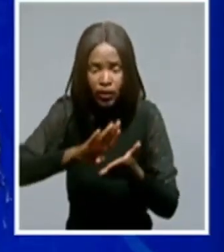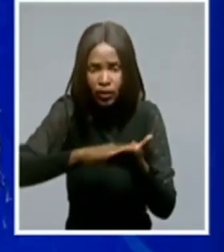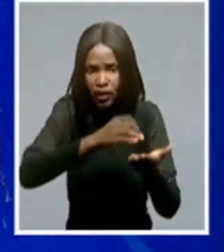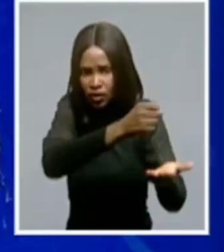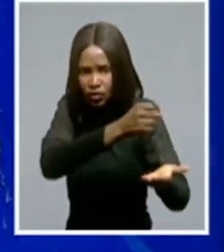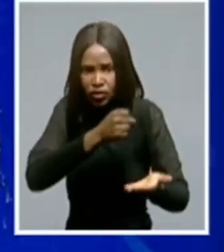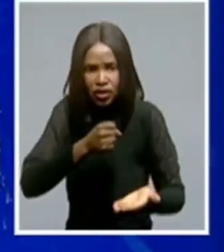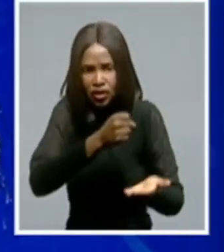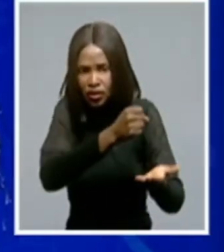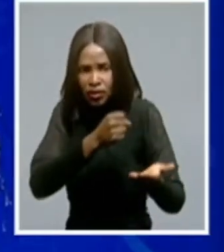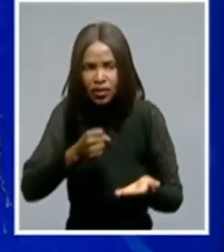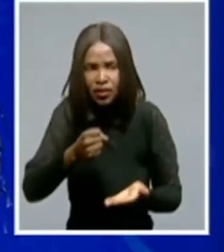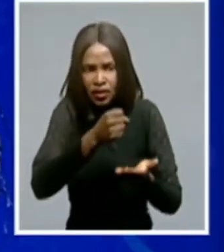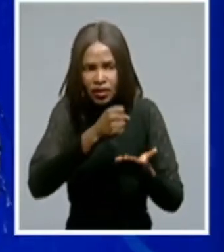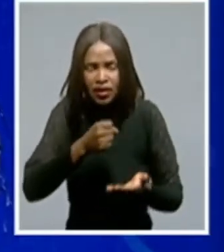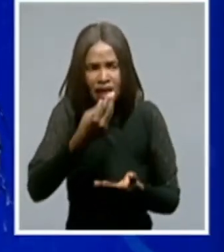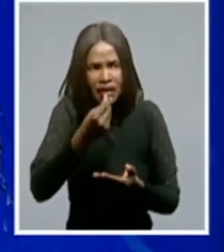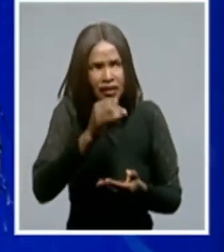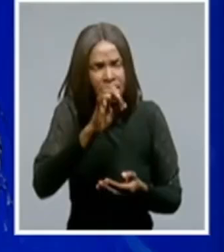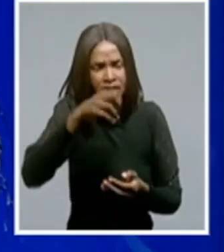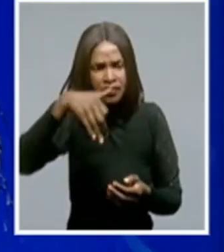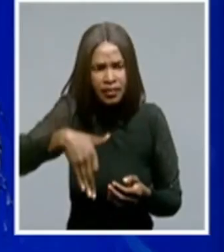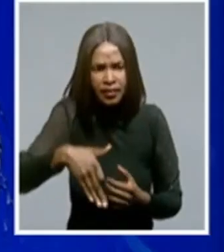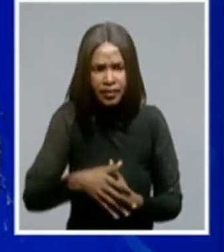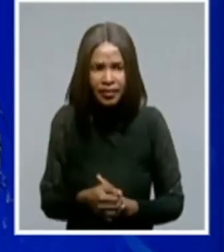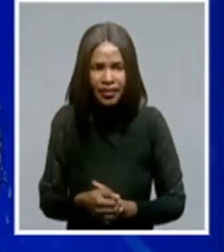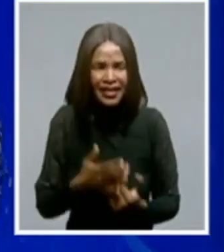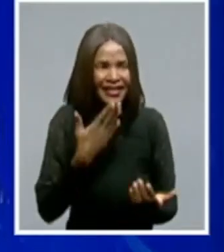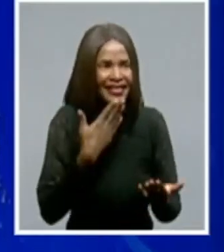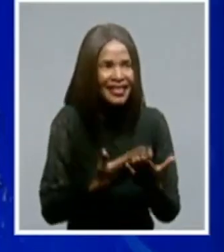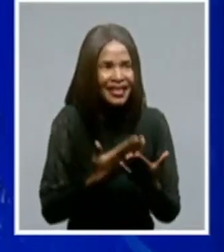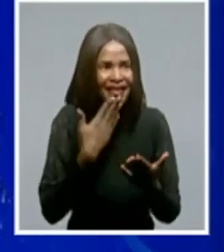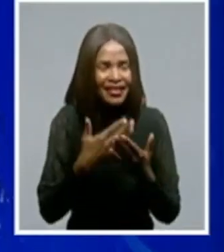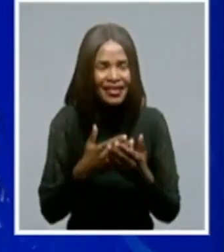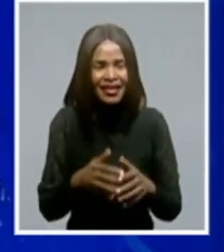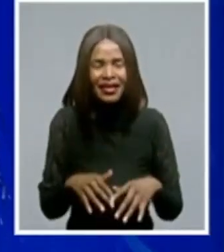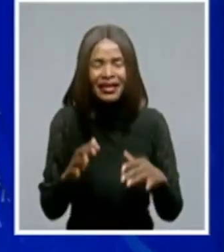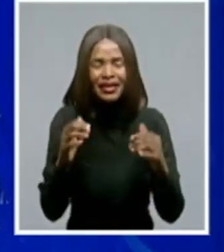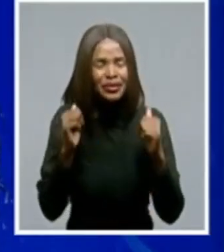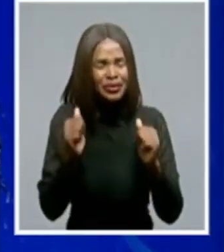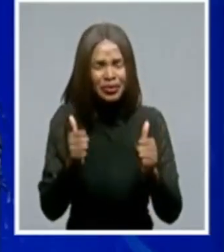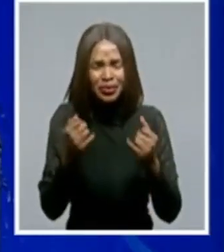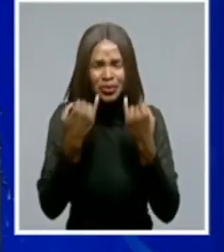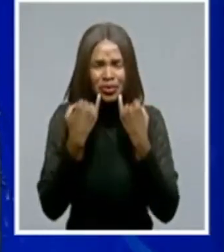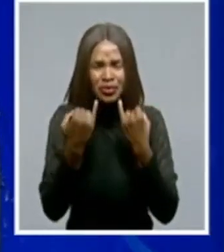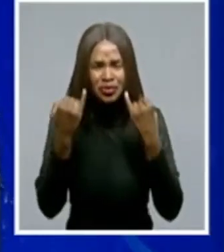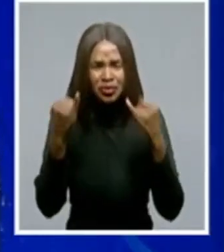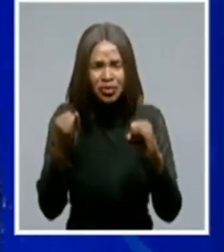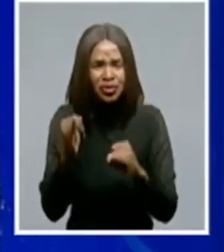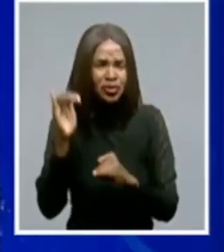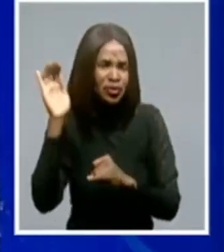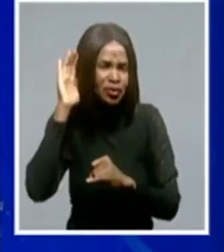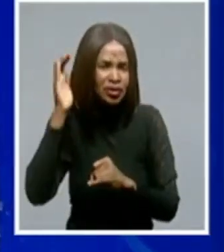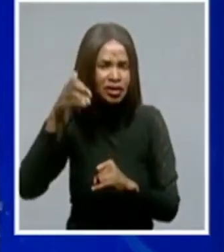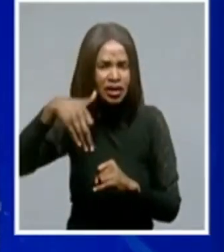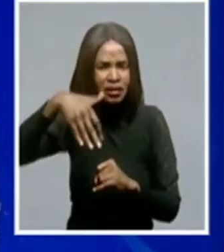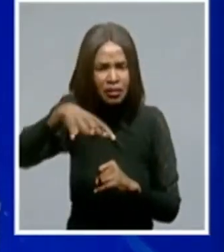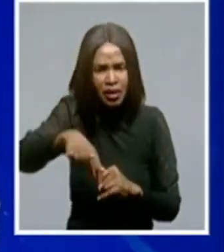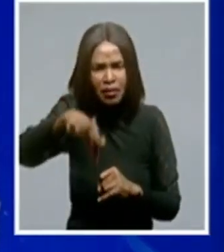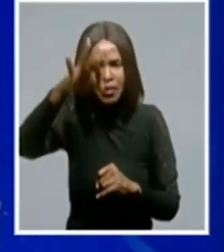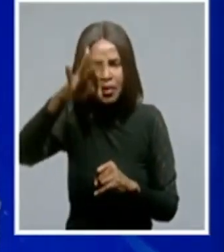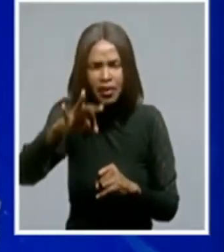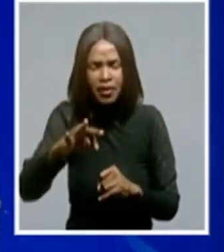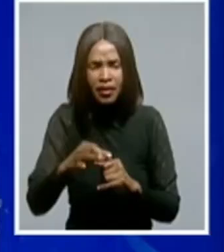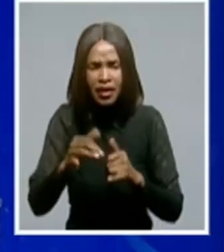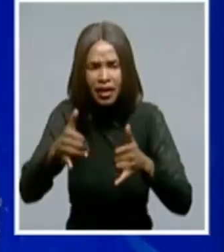thank you so much for your time, and thank you for sharing this wonderful news. No, it is wonderful indeed. Thank you. Yes, well, there you have it. That